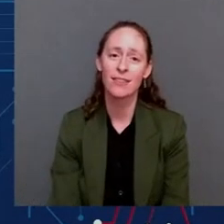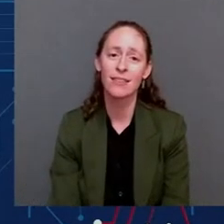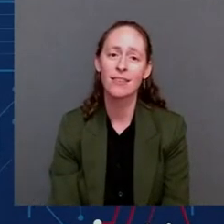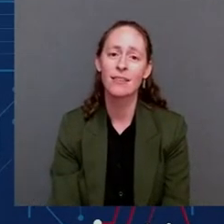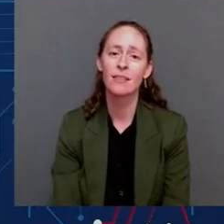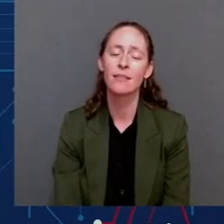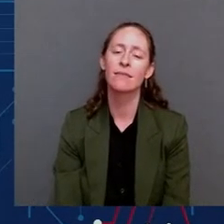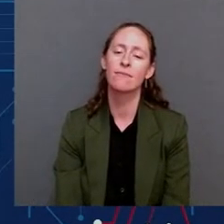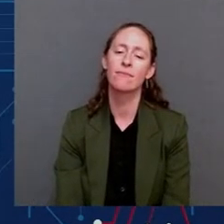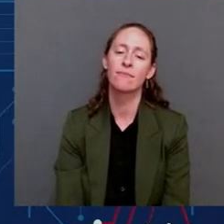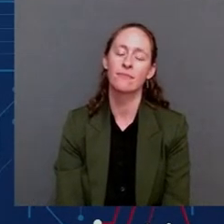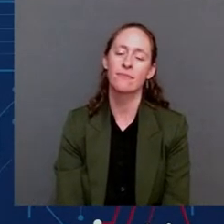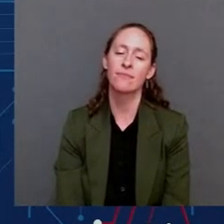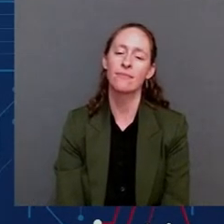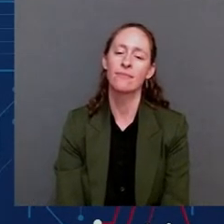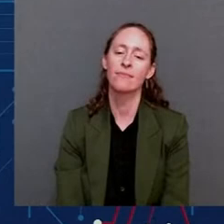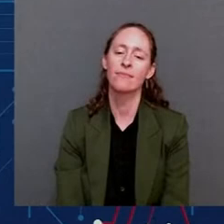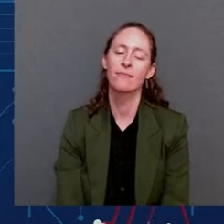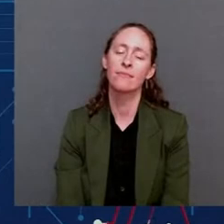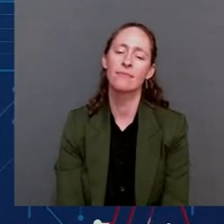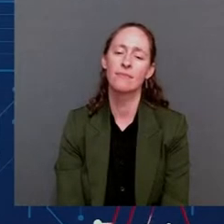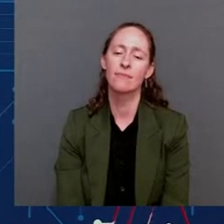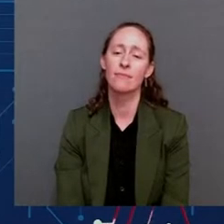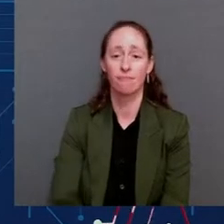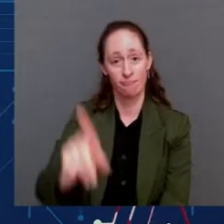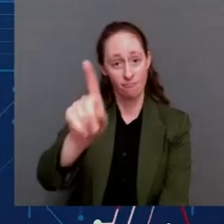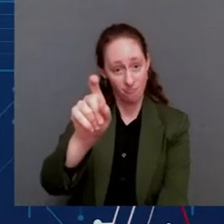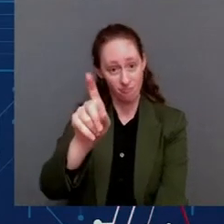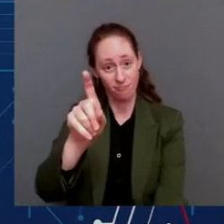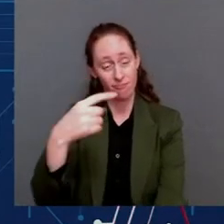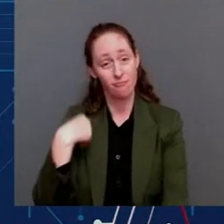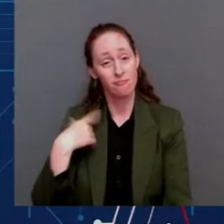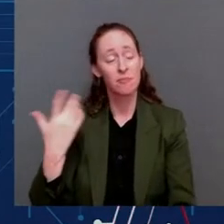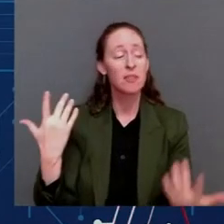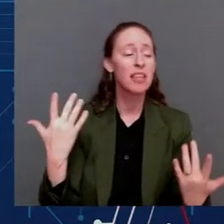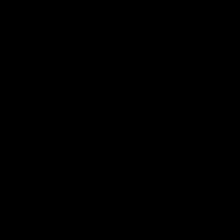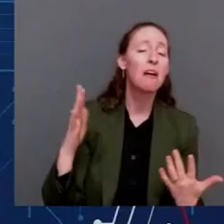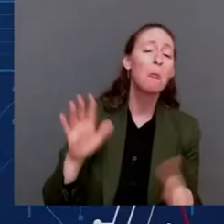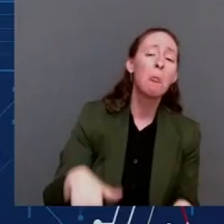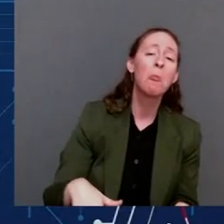want to thank A.B. Ghosh and everyone at Hemlock